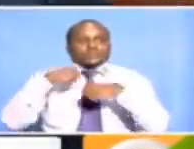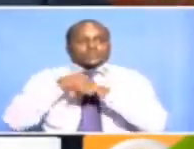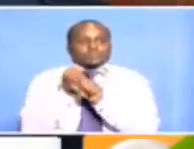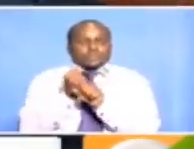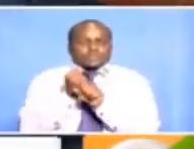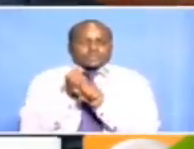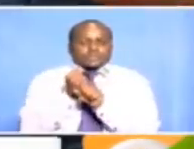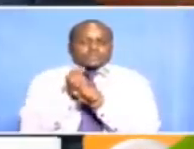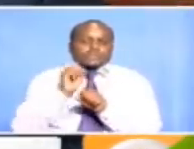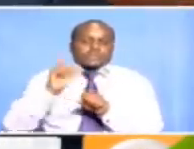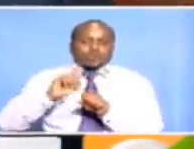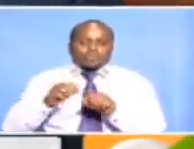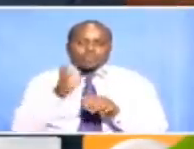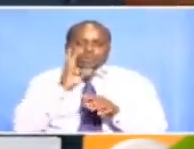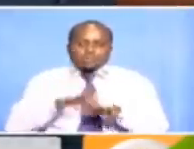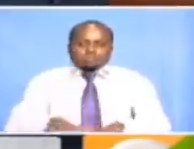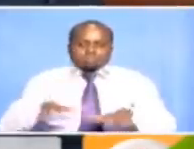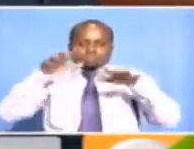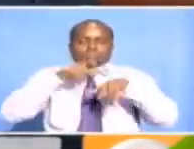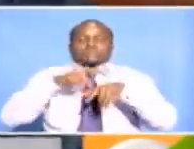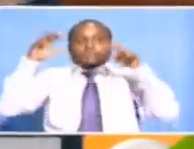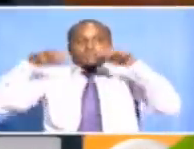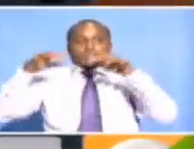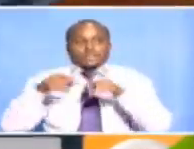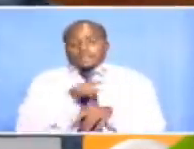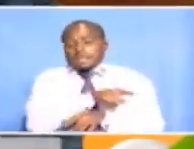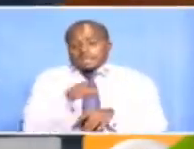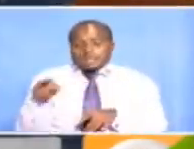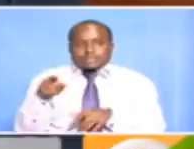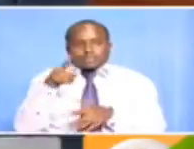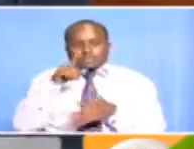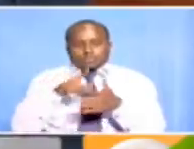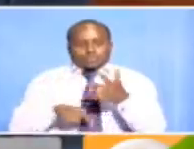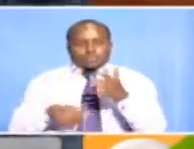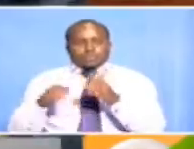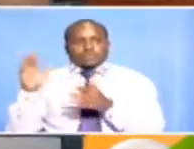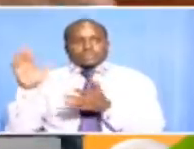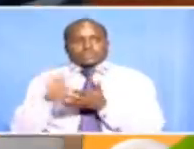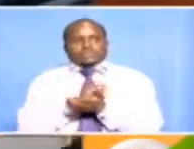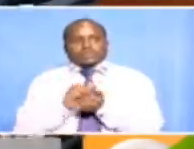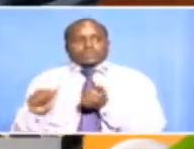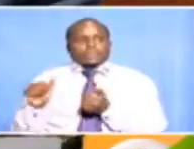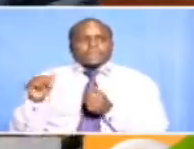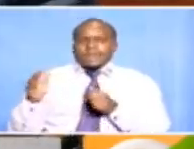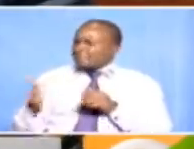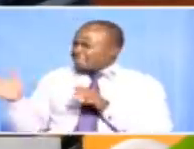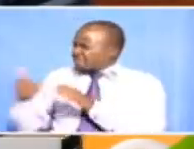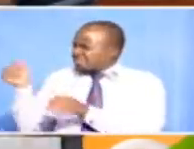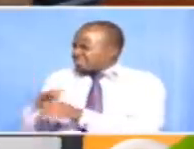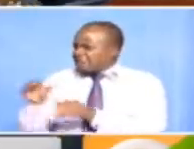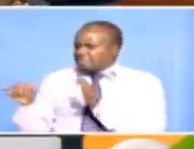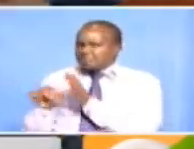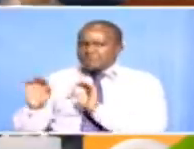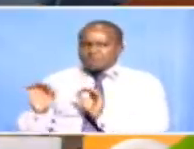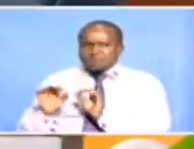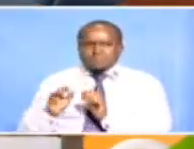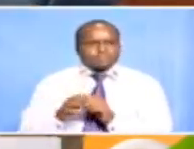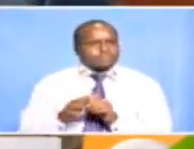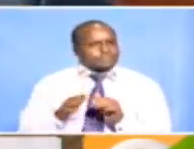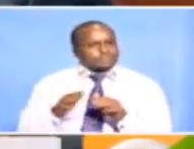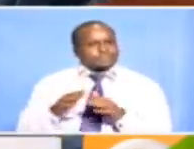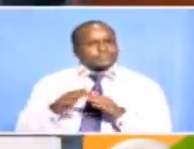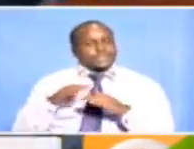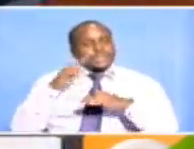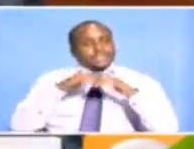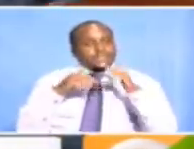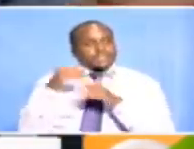during rainy seasons. These are the structures we are going to deal with. And slums don't? There is no structures in